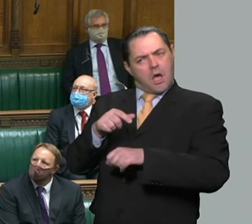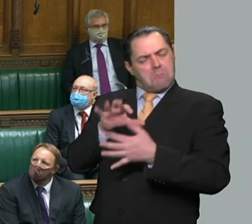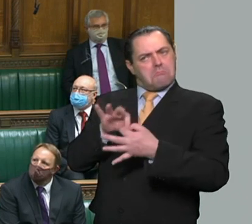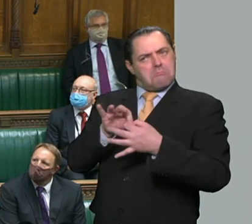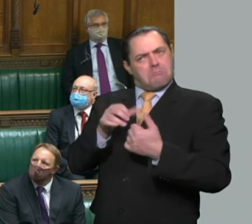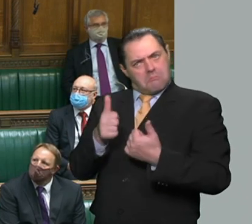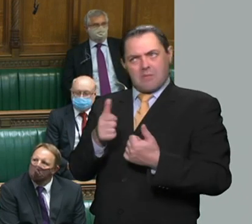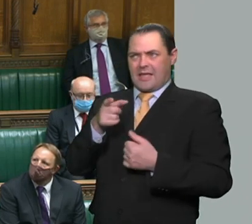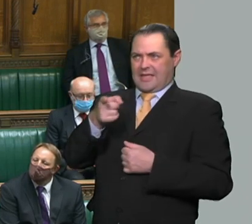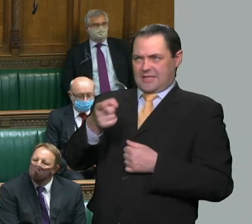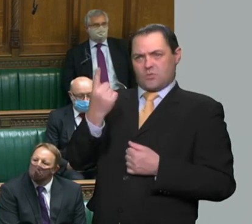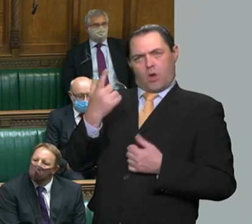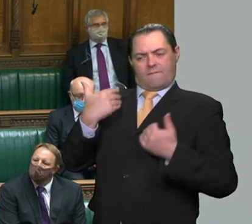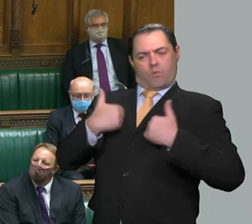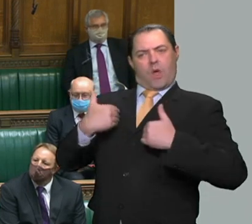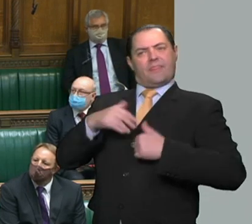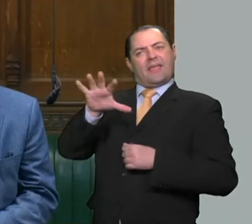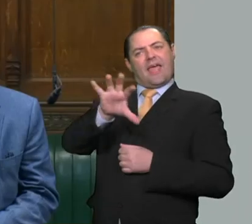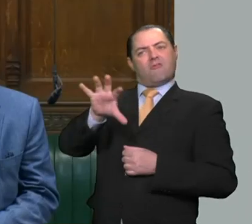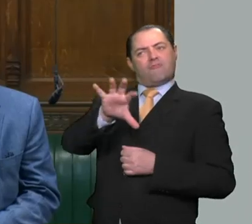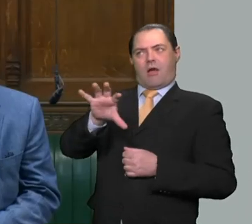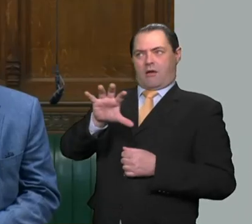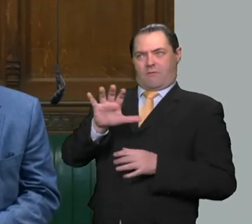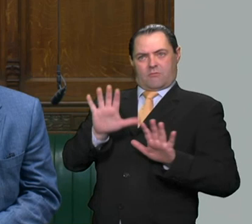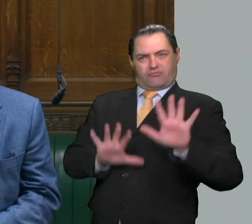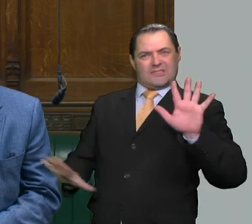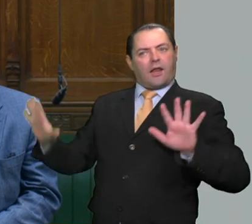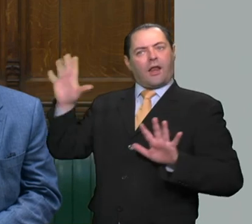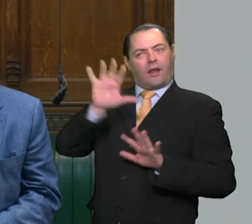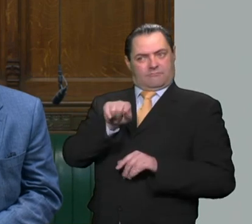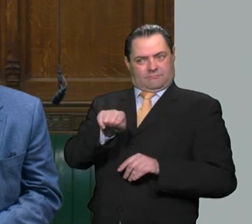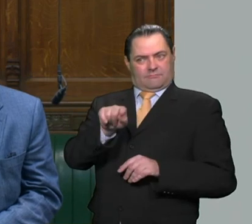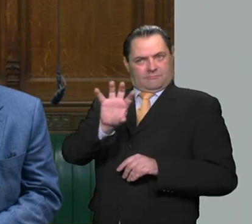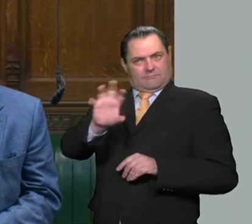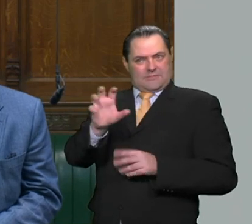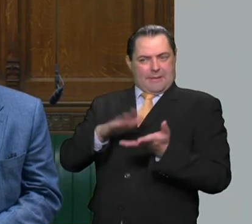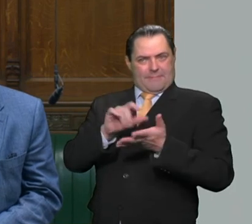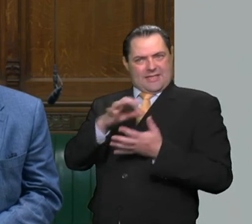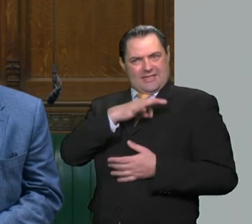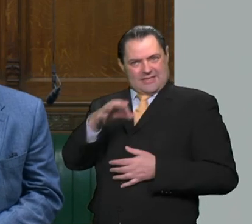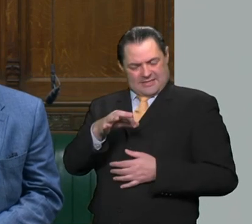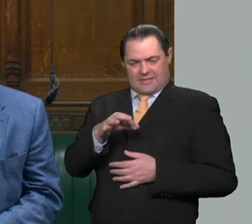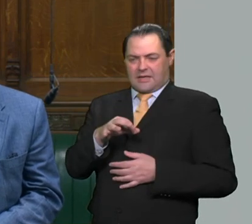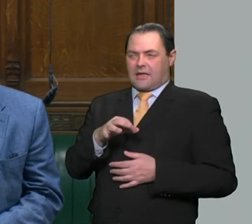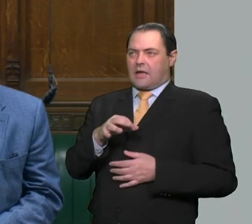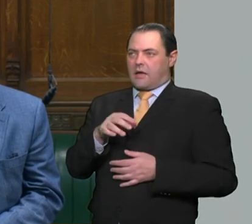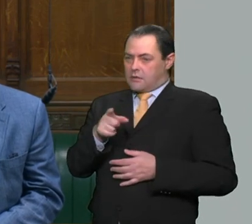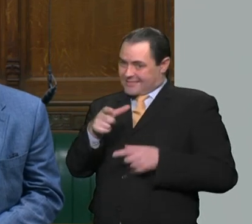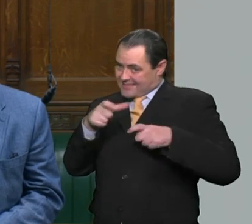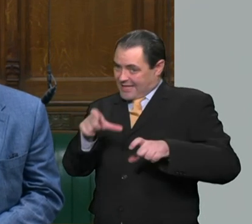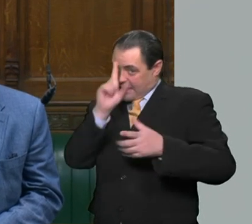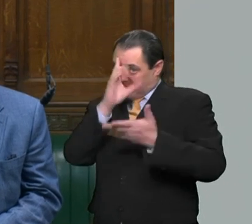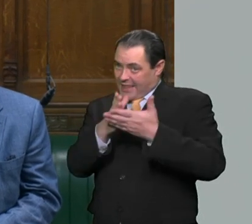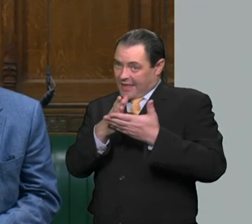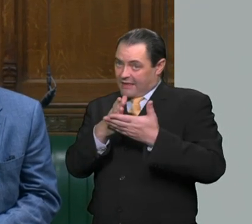one of the wealthiest constituencies in the country. Can he assure me that he still believes in the